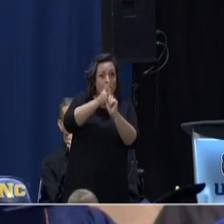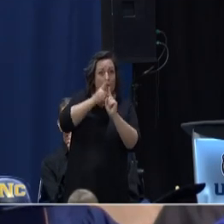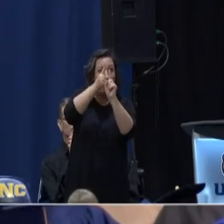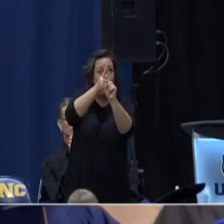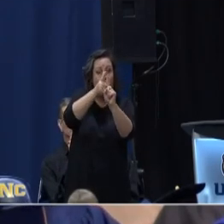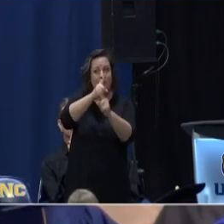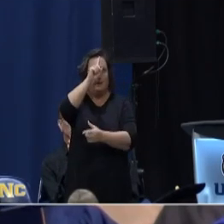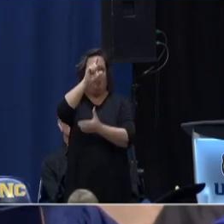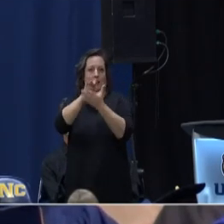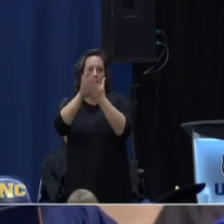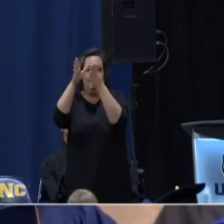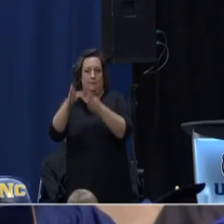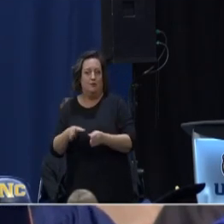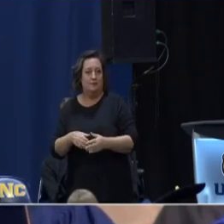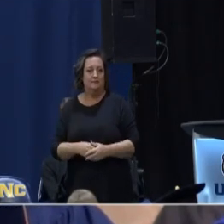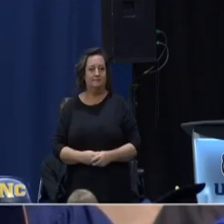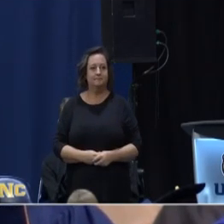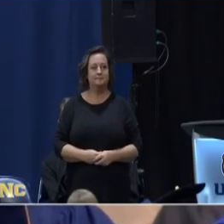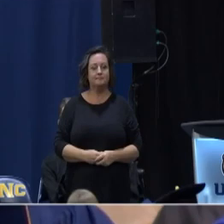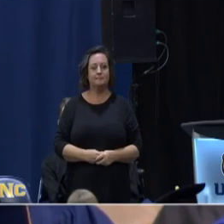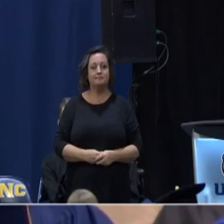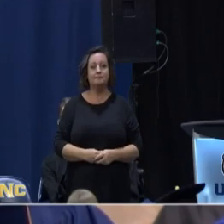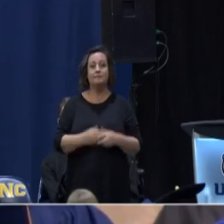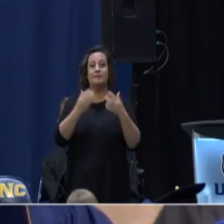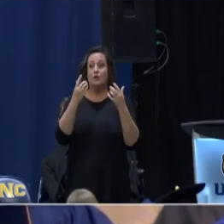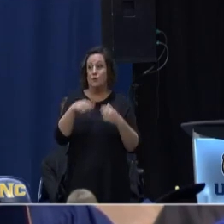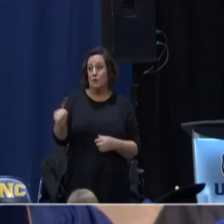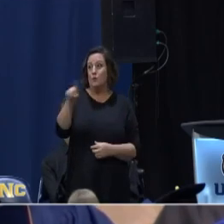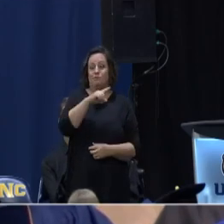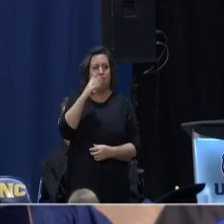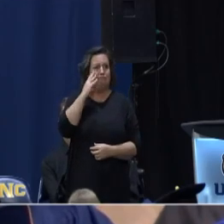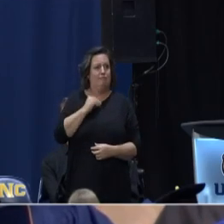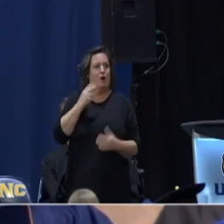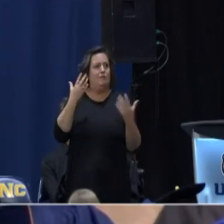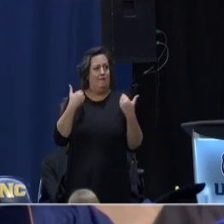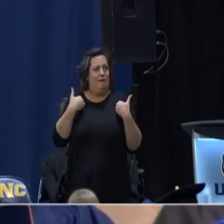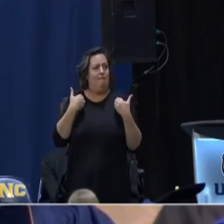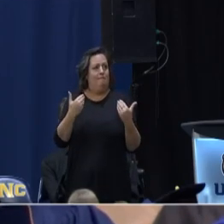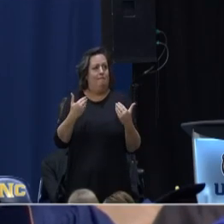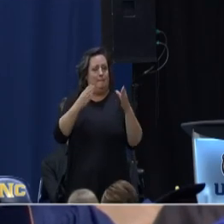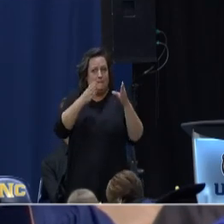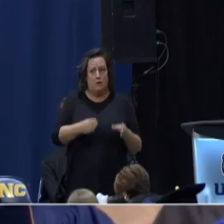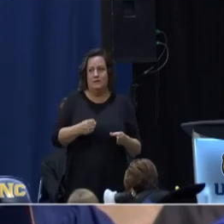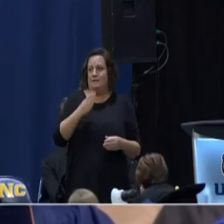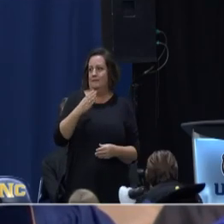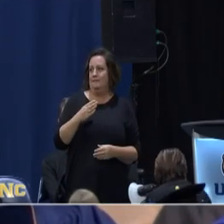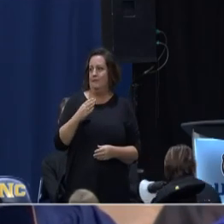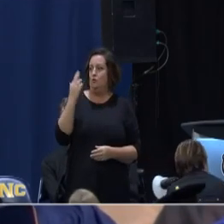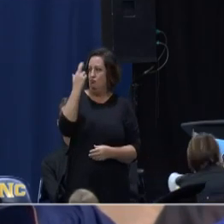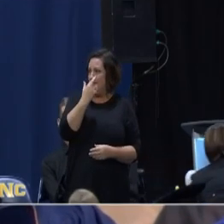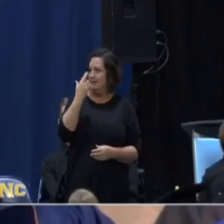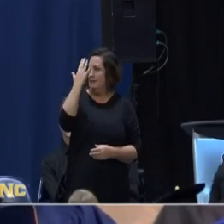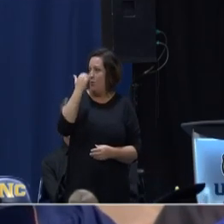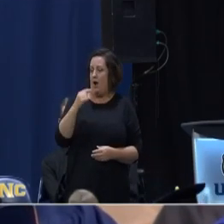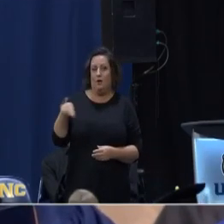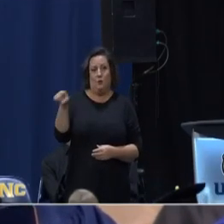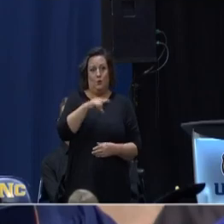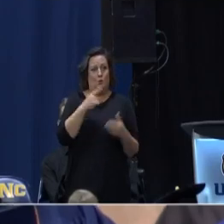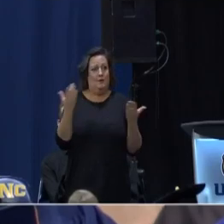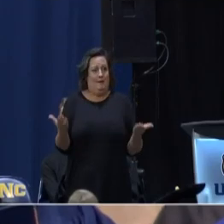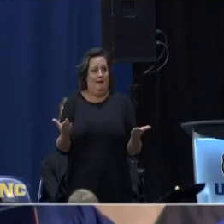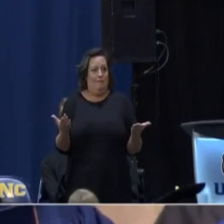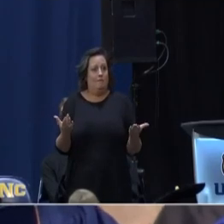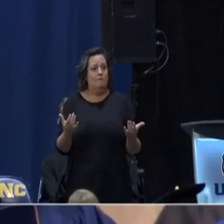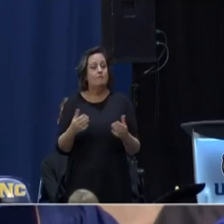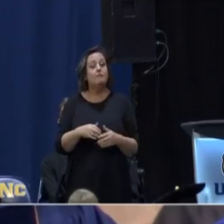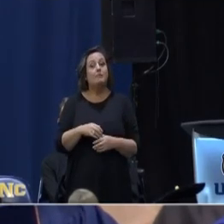You have had someone believe in your passion and helped you follow it, and that is why you are here. Do that for another.